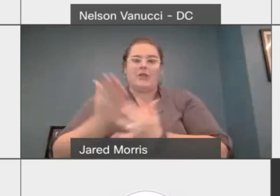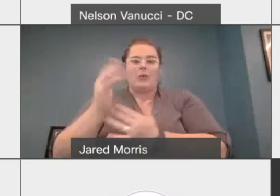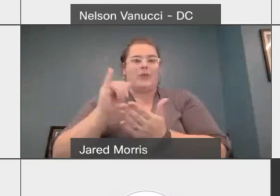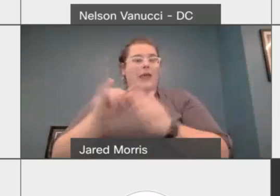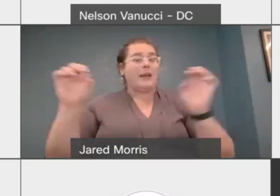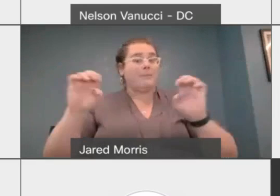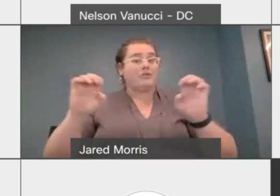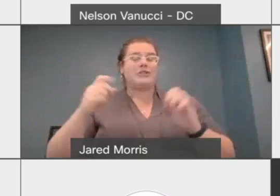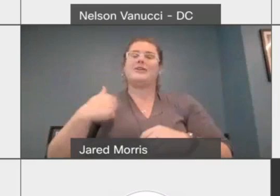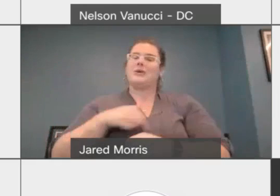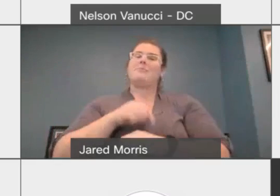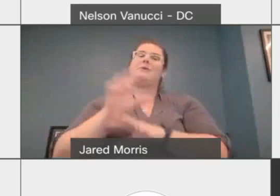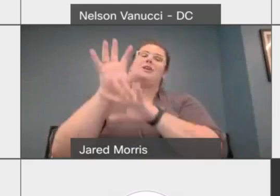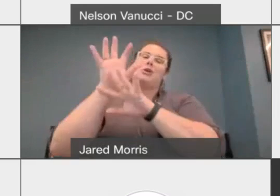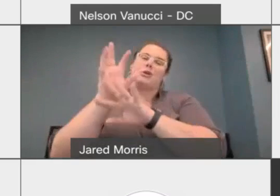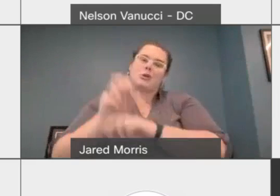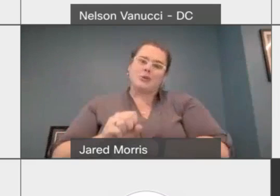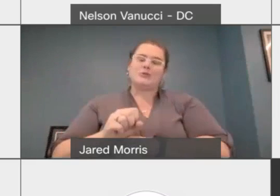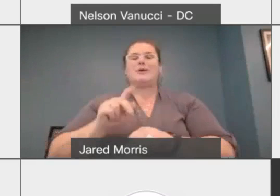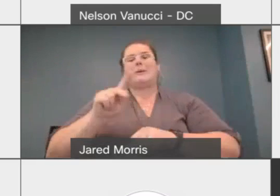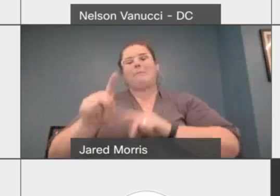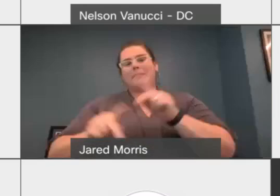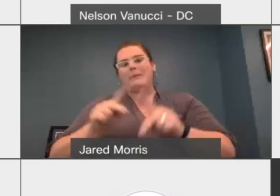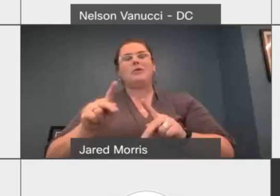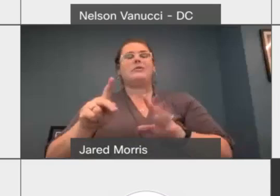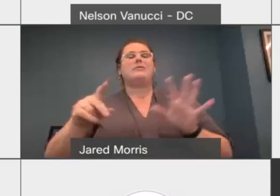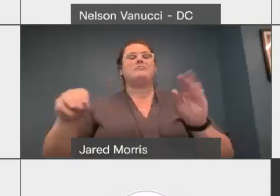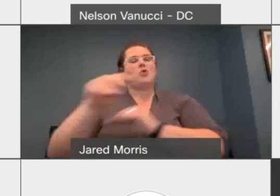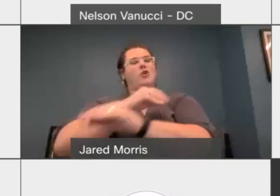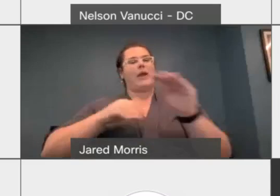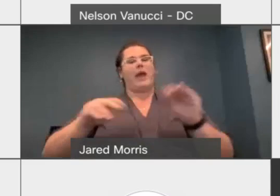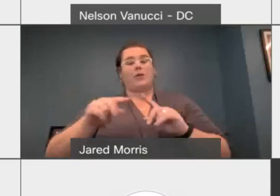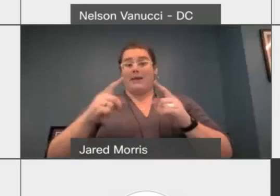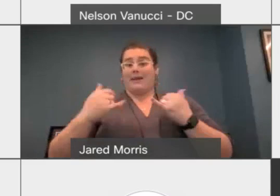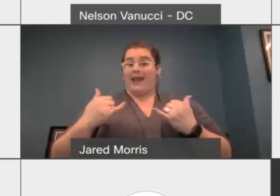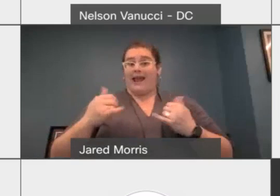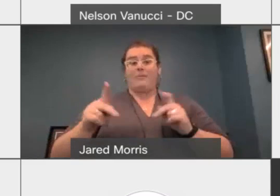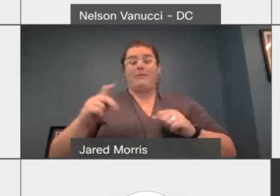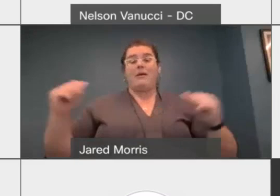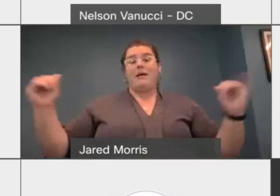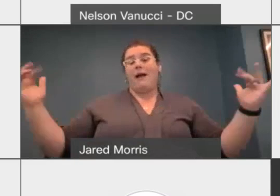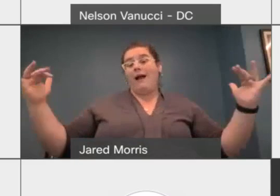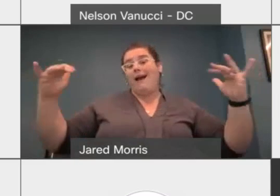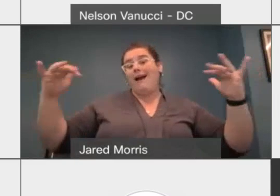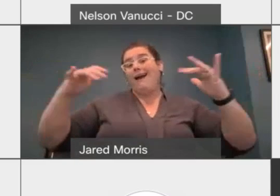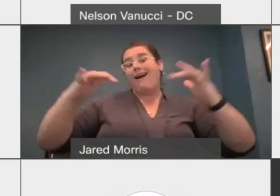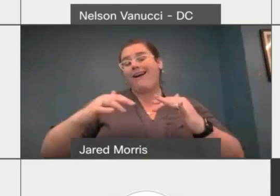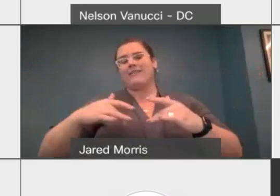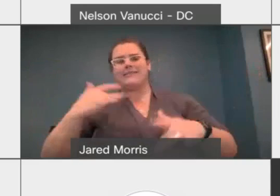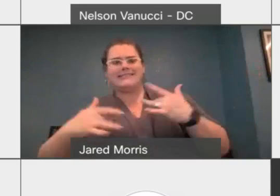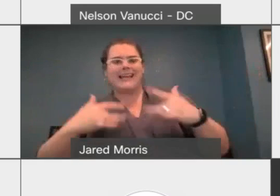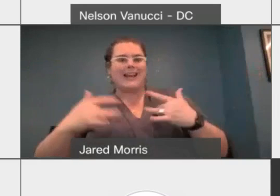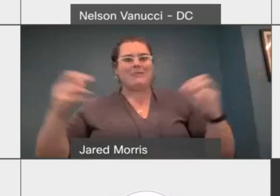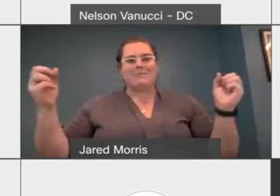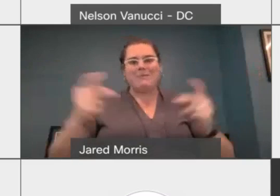used to seeing people moving around, and we're very encouraged by what we're seeing. People are very enthusiastic, and I should